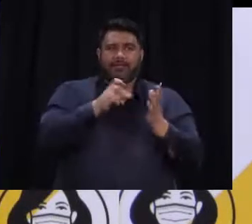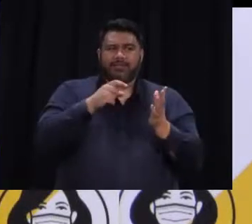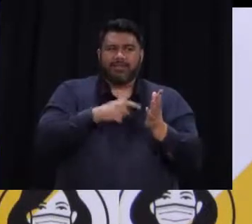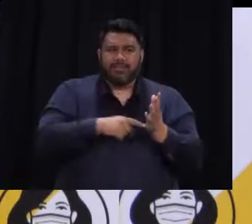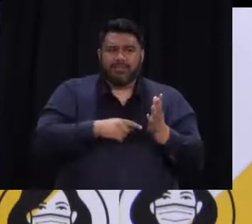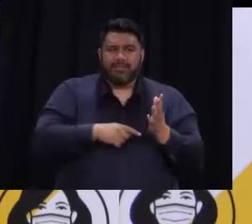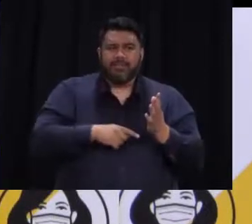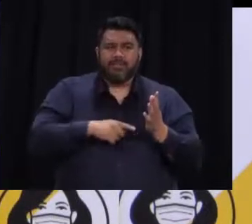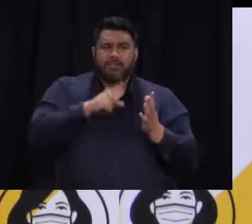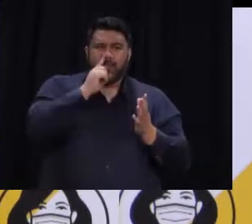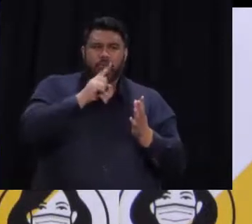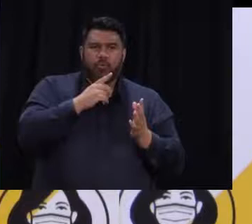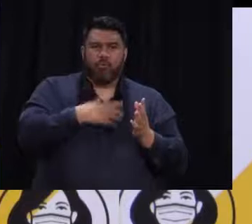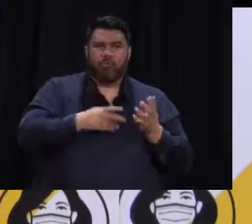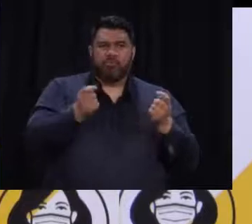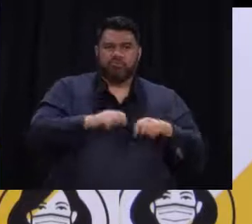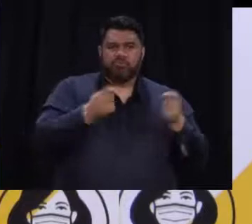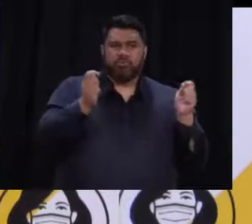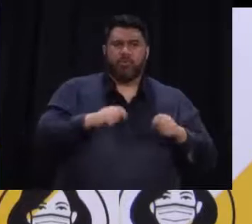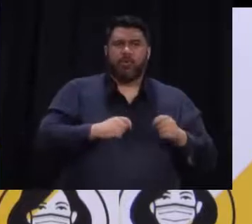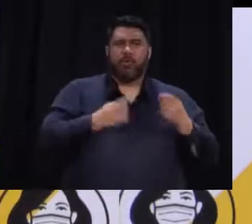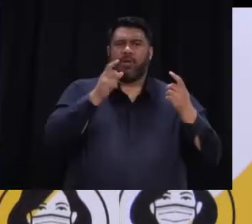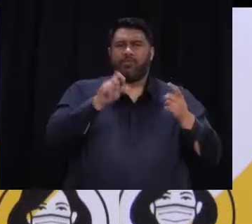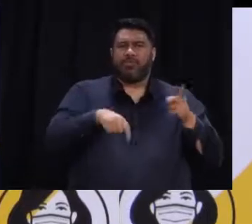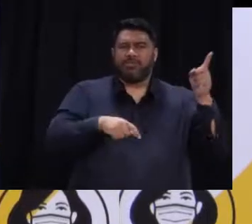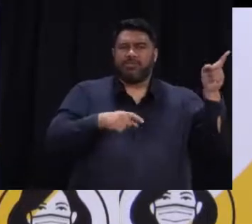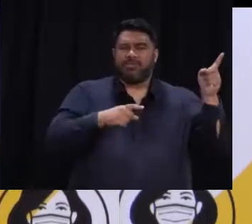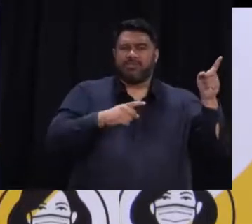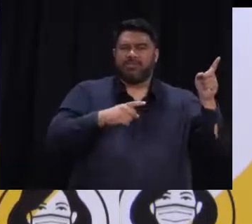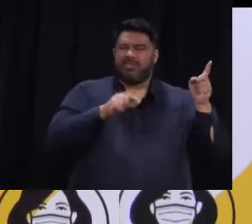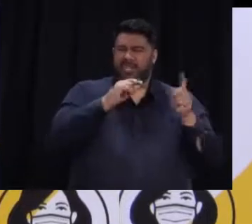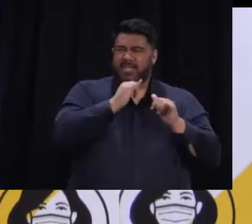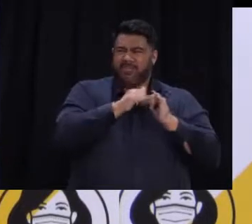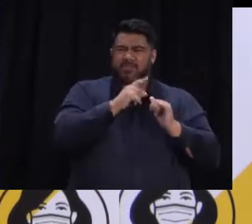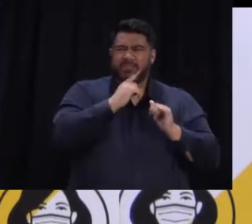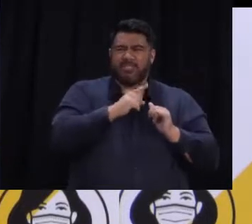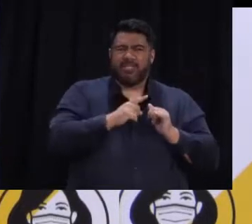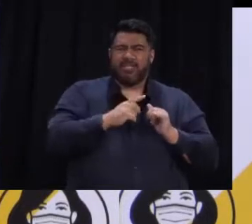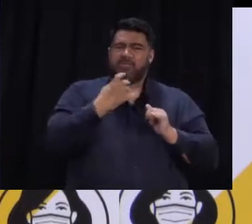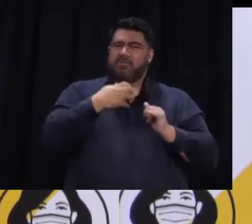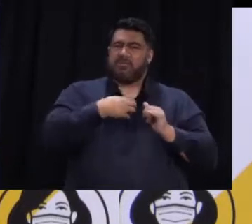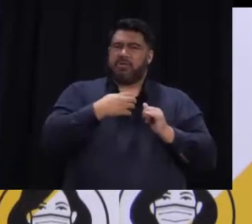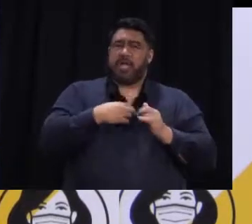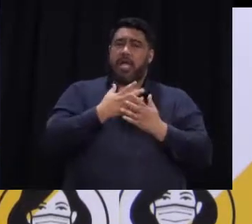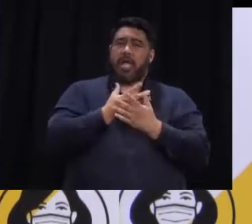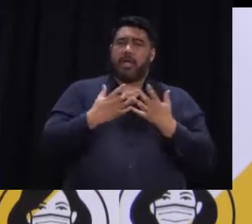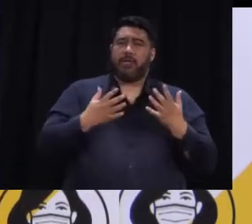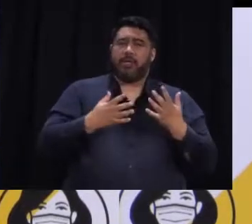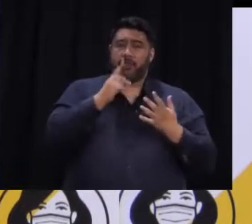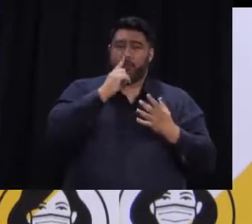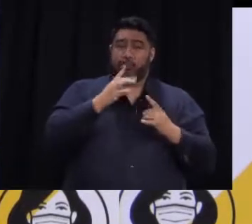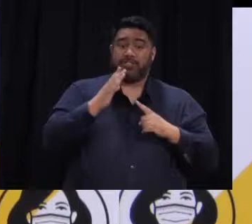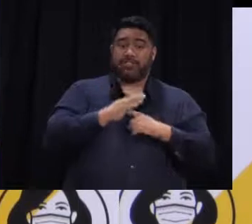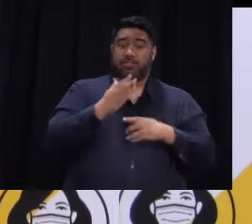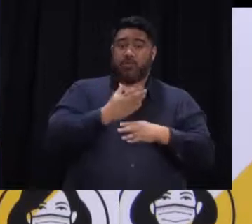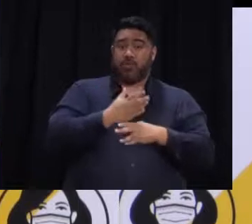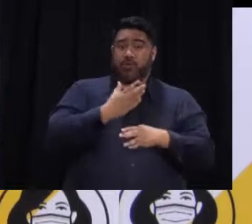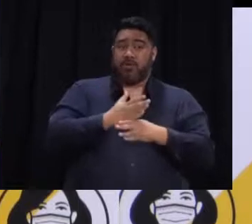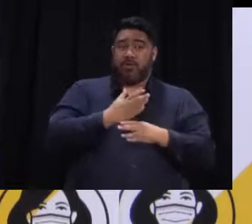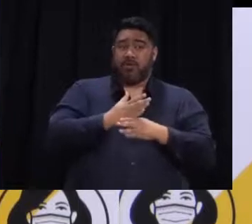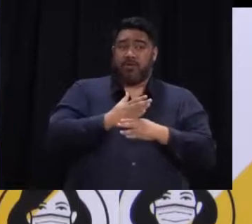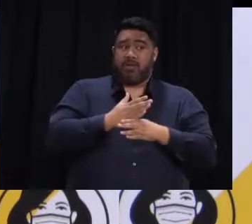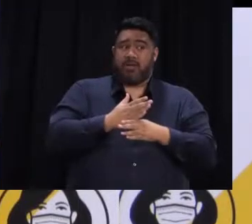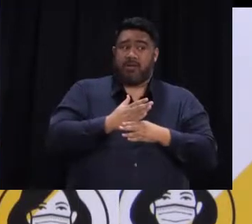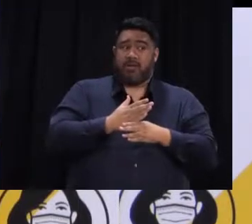out of hand. One thing that he said was crucial in that was how many cases there are of essential workers, that is there evidence of spread